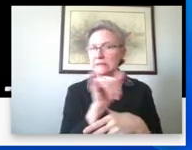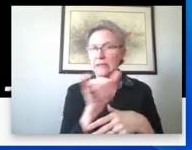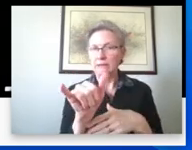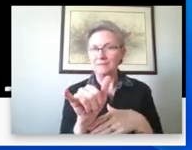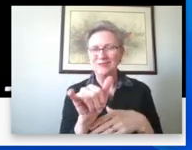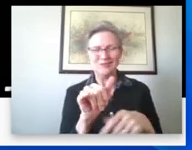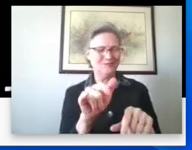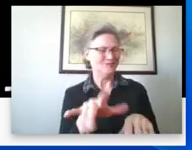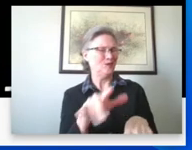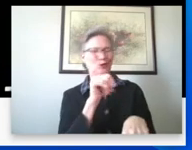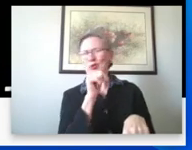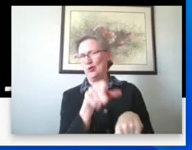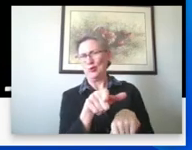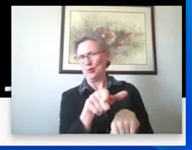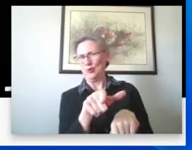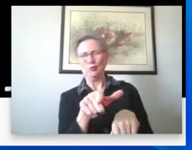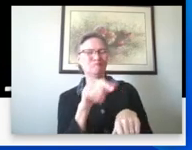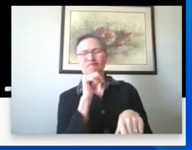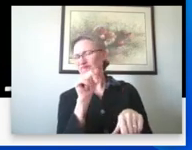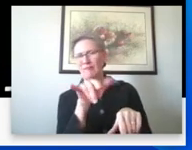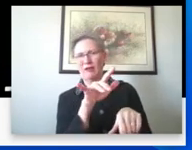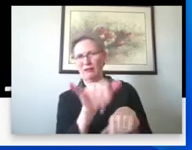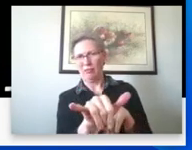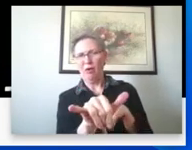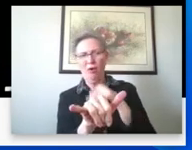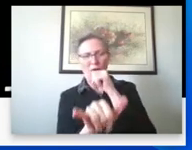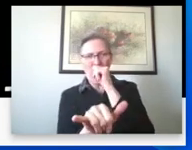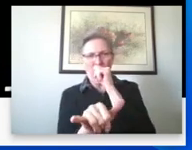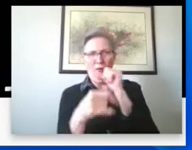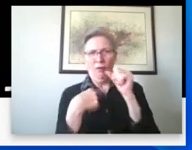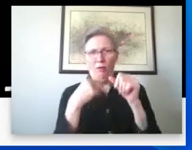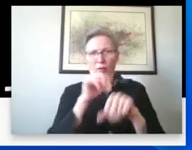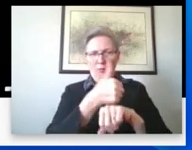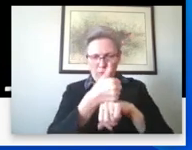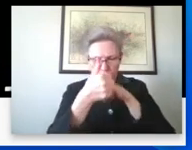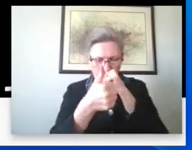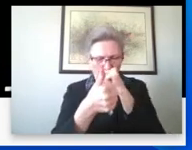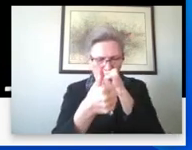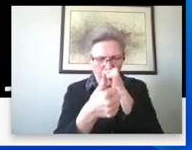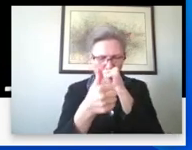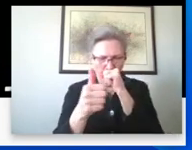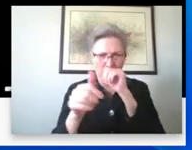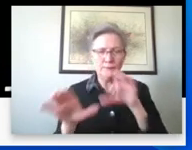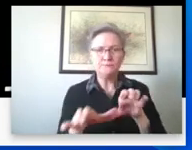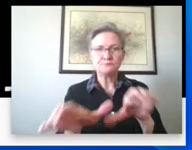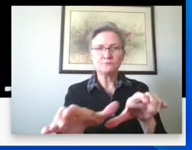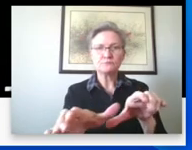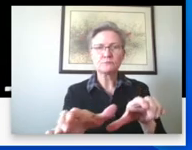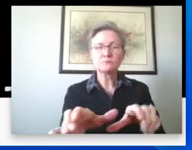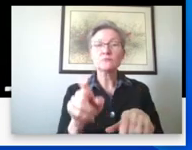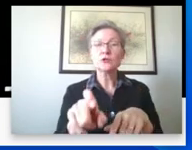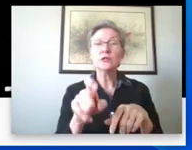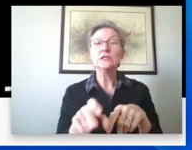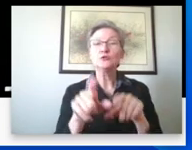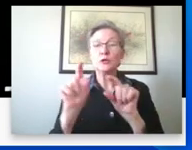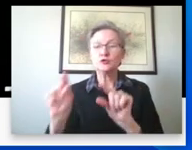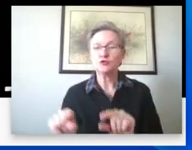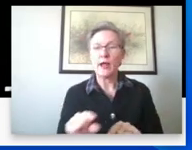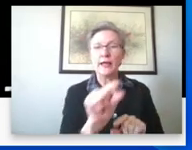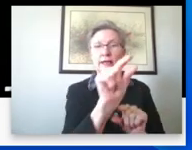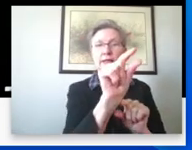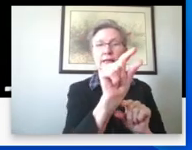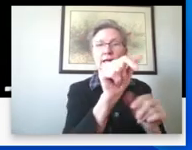do that. I actually am going to make the activity, so all you have to do is drag in the picture so that way you